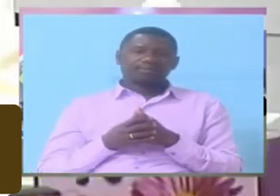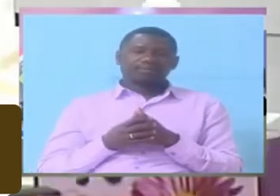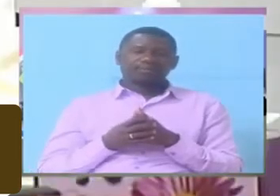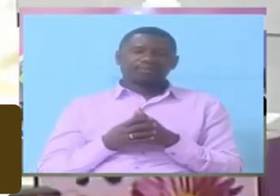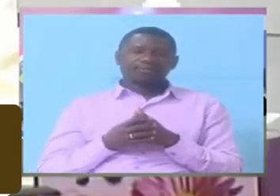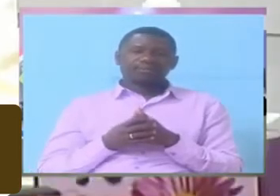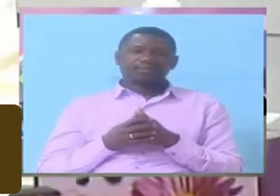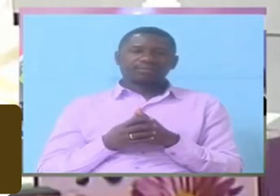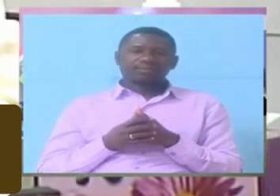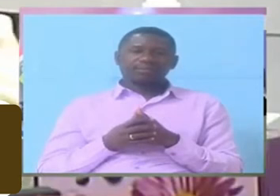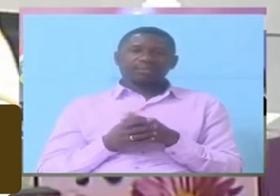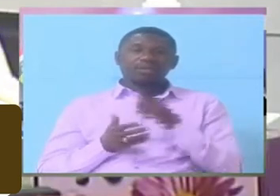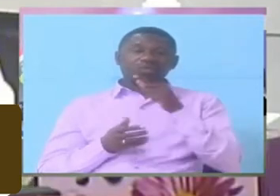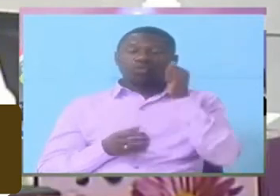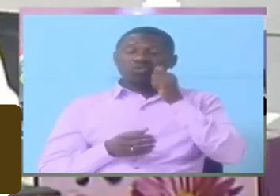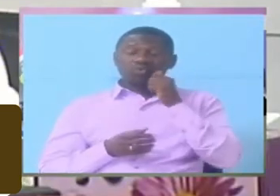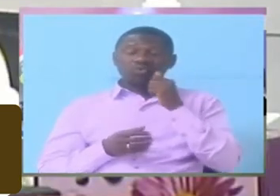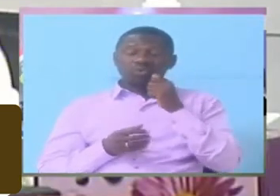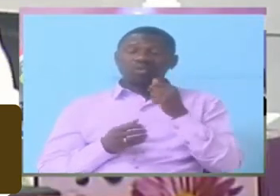you used it